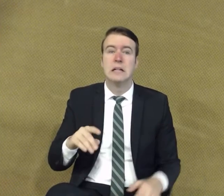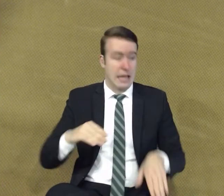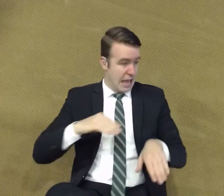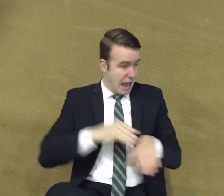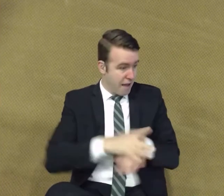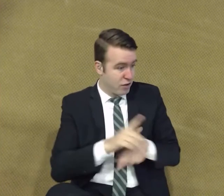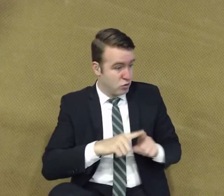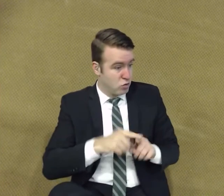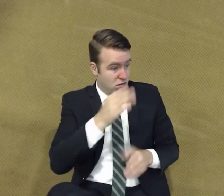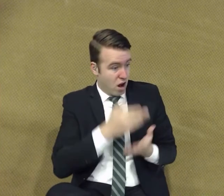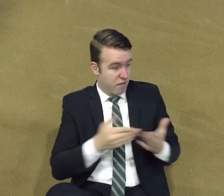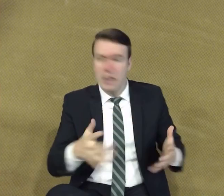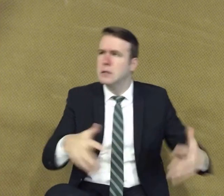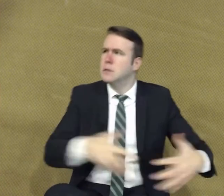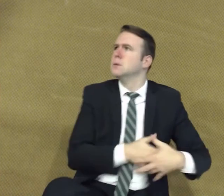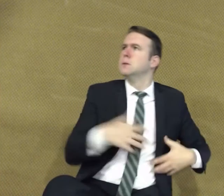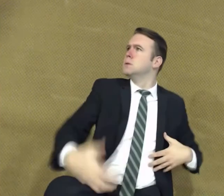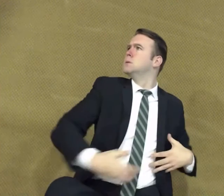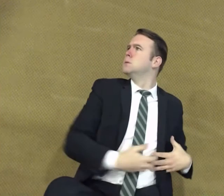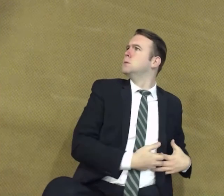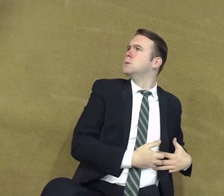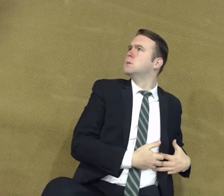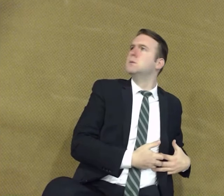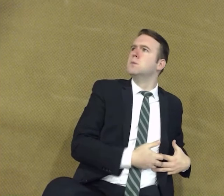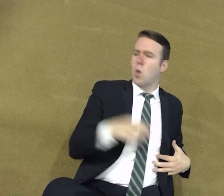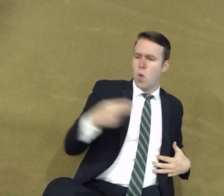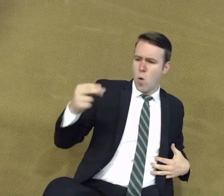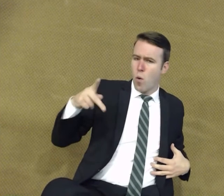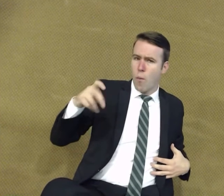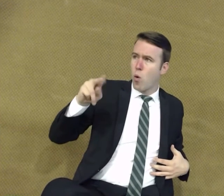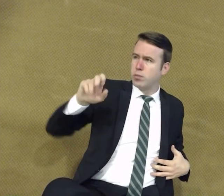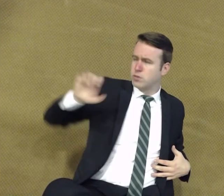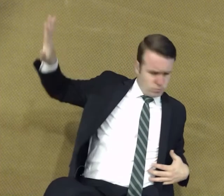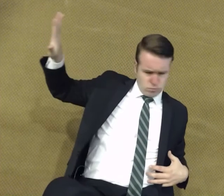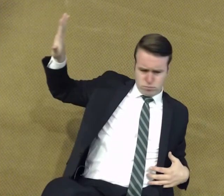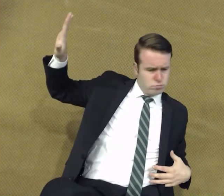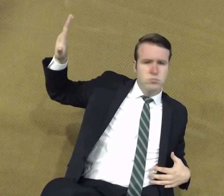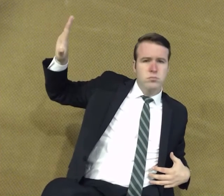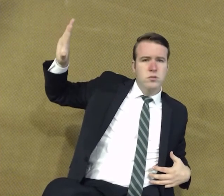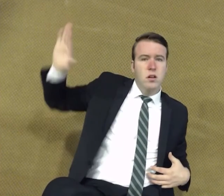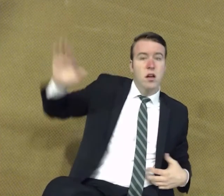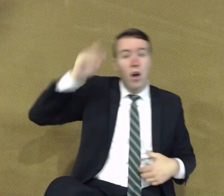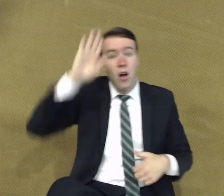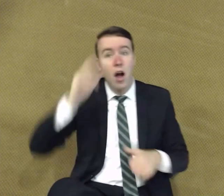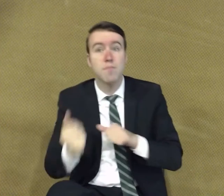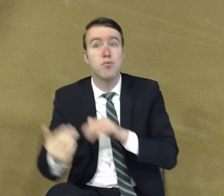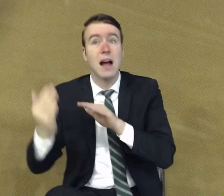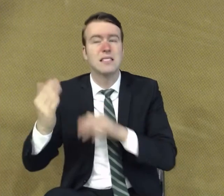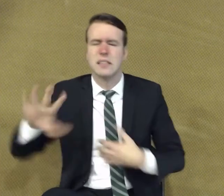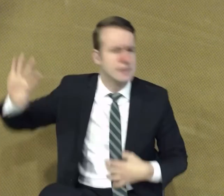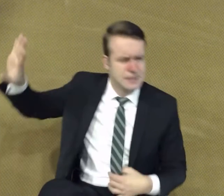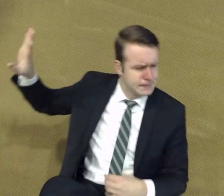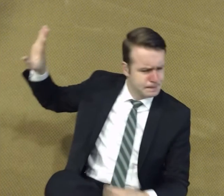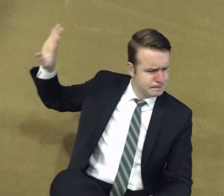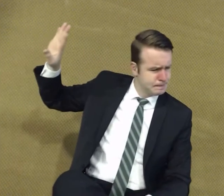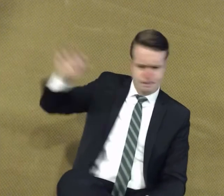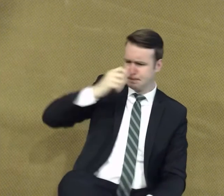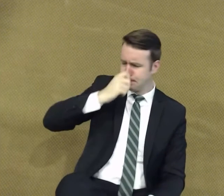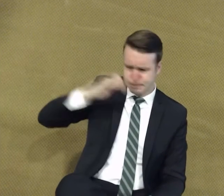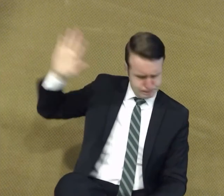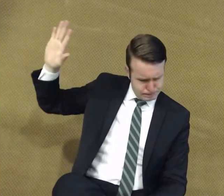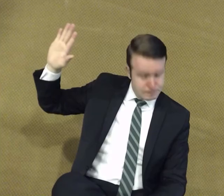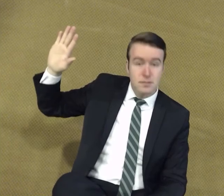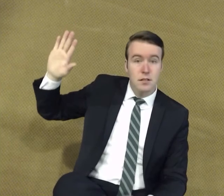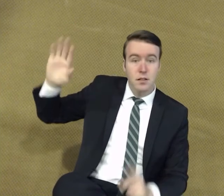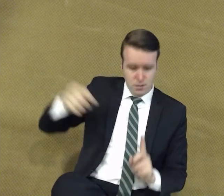influenced to the things of God. They would turn the cart of God's presence around and leave it